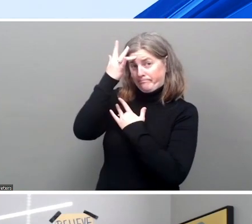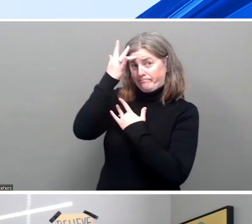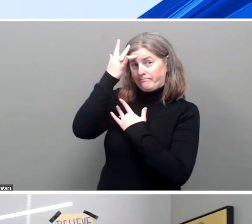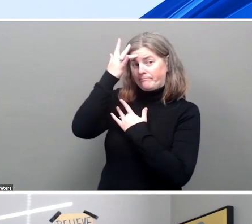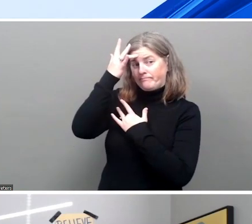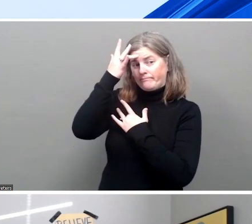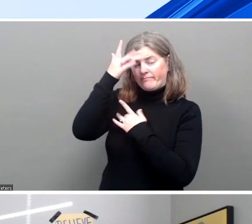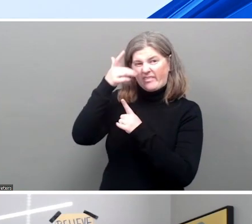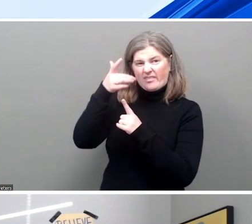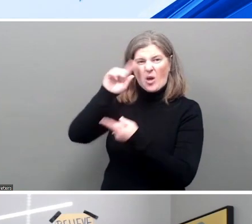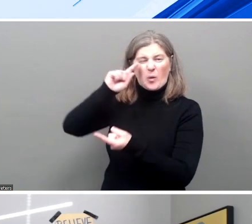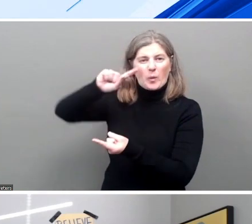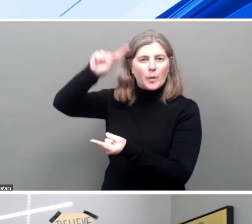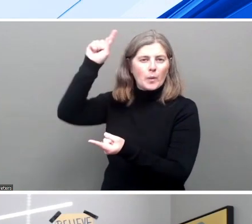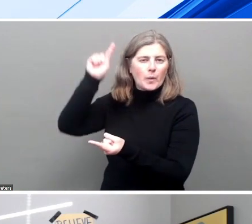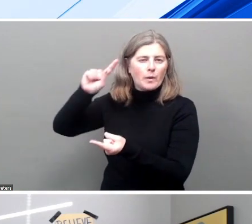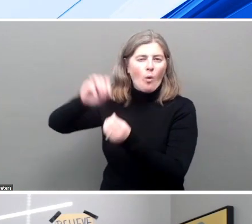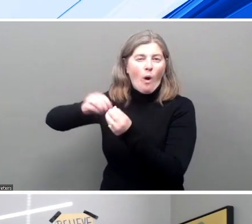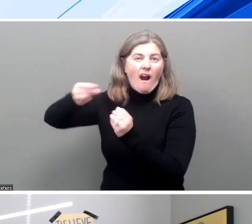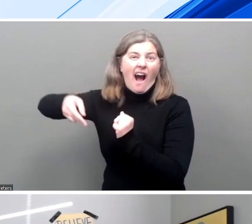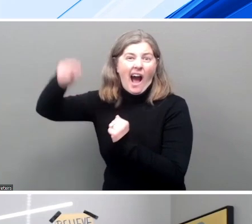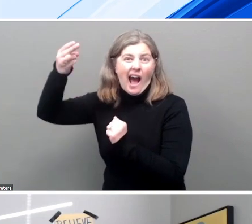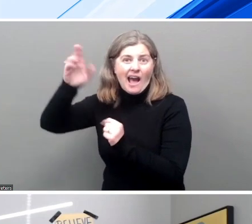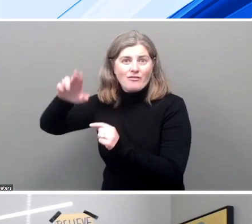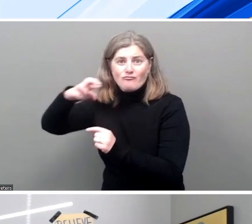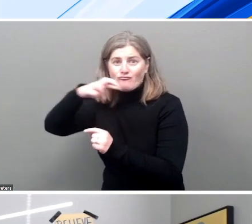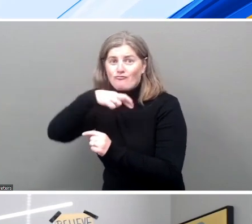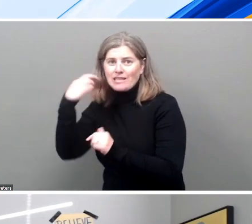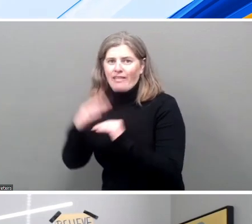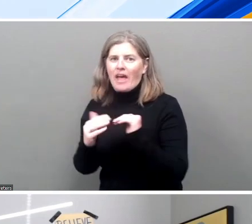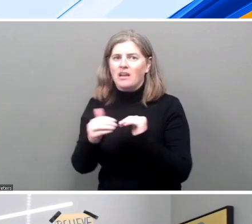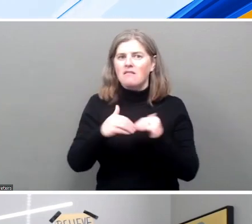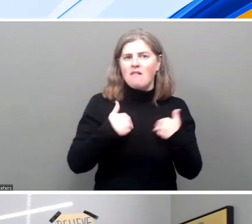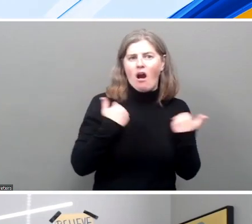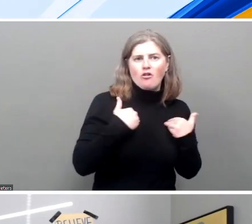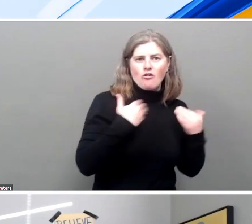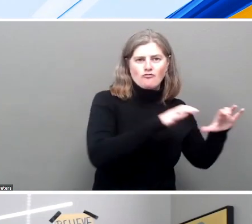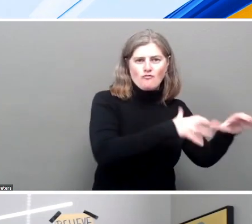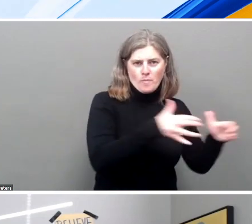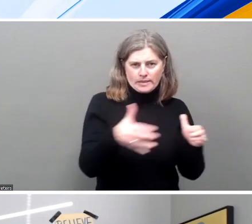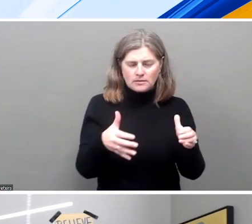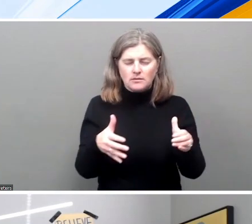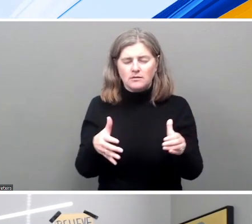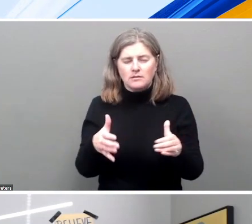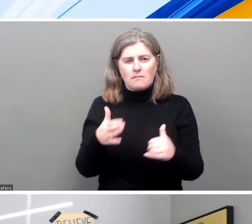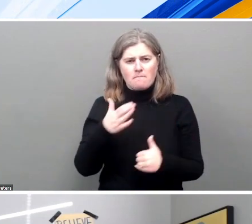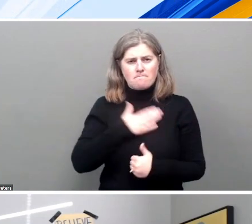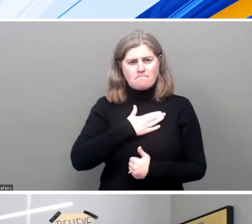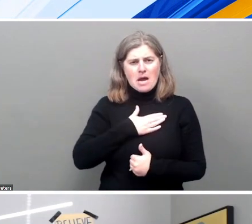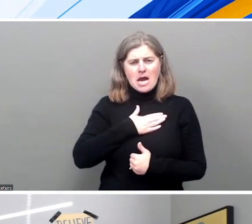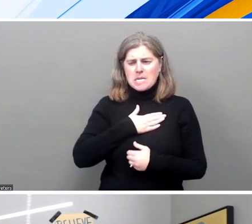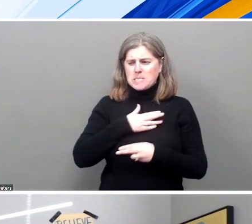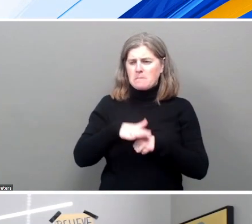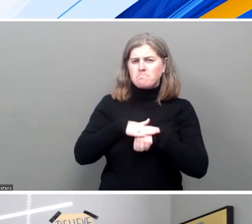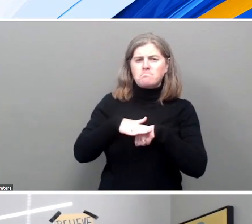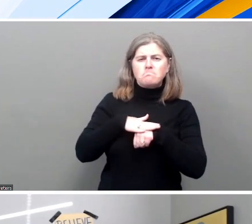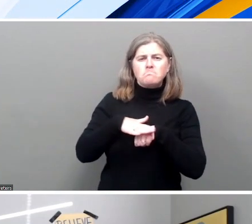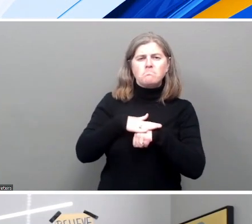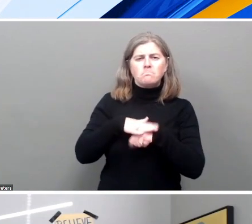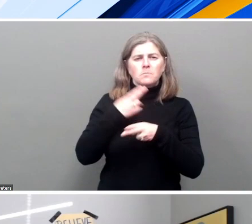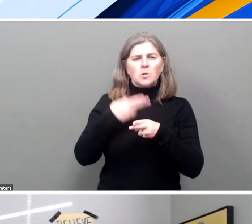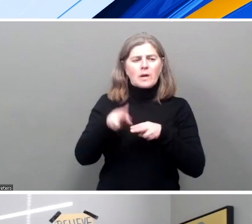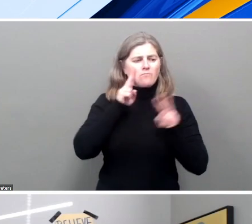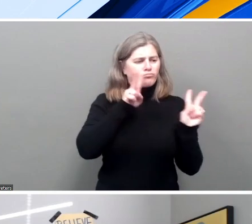this virus is much higher than younger age bands. So my just preliminary look at